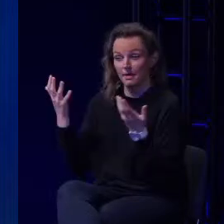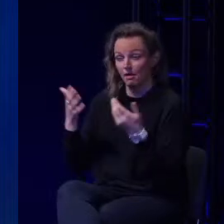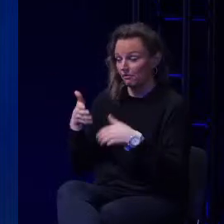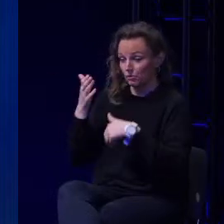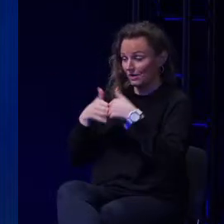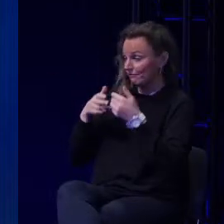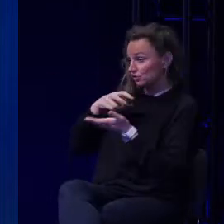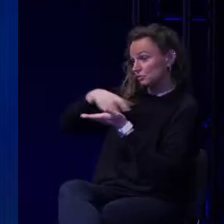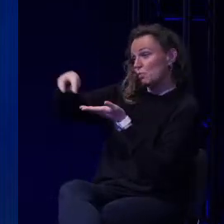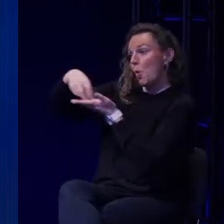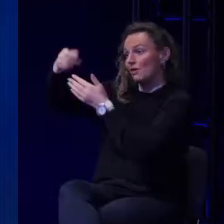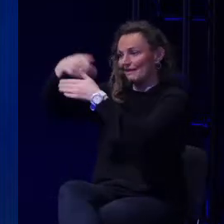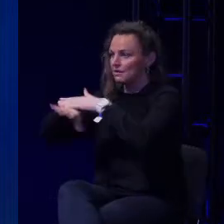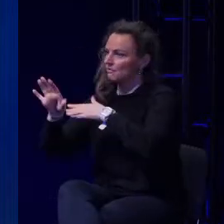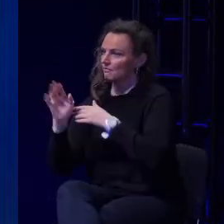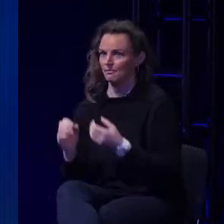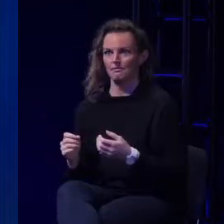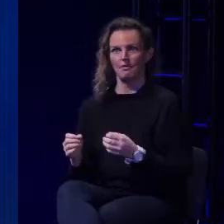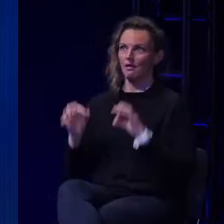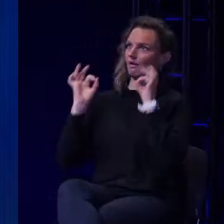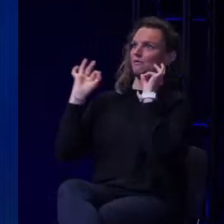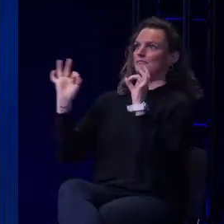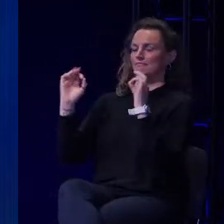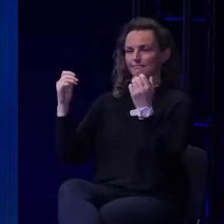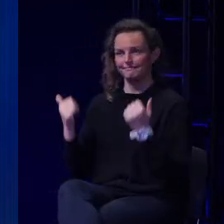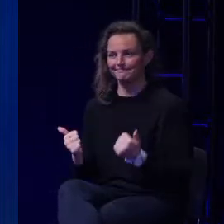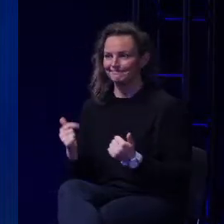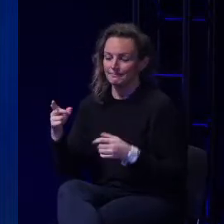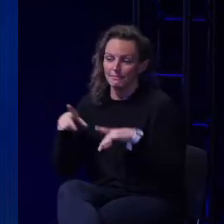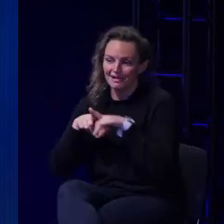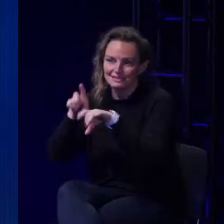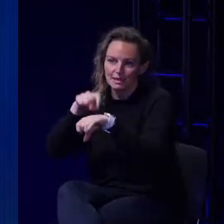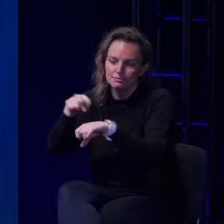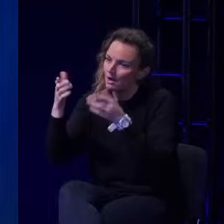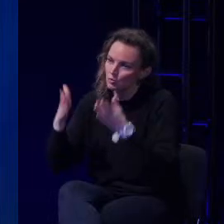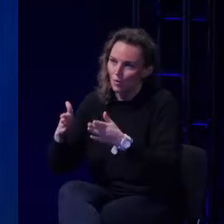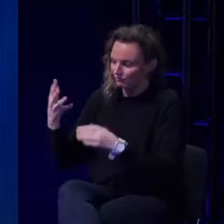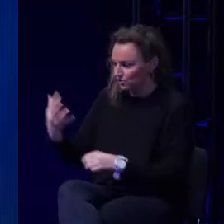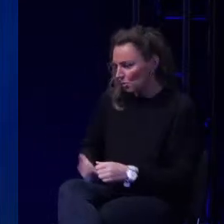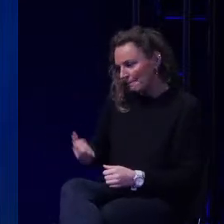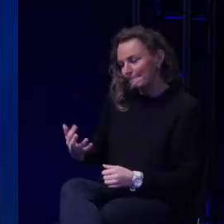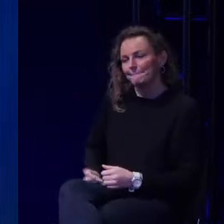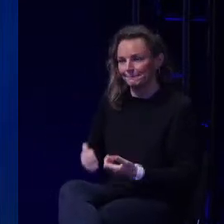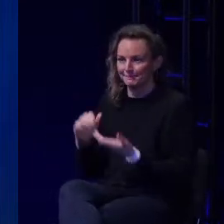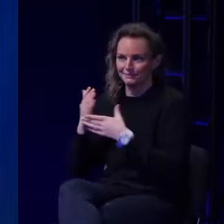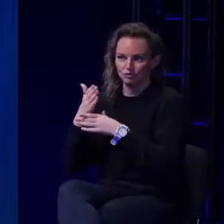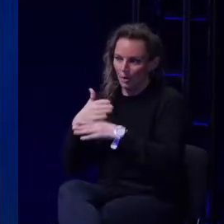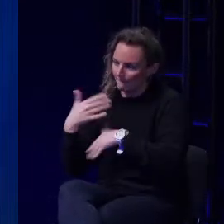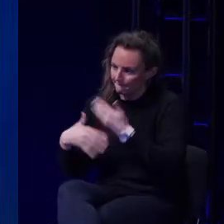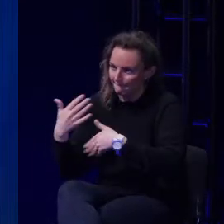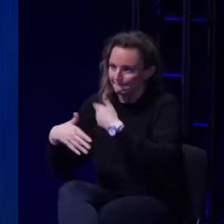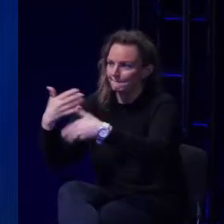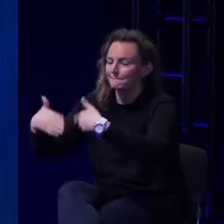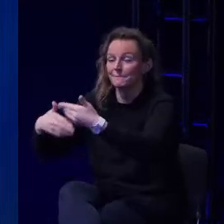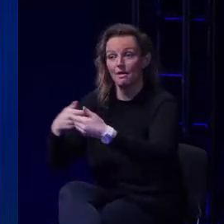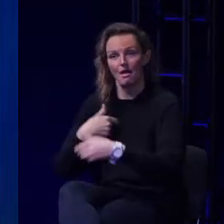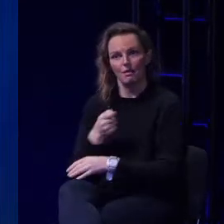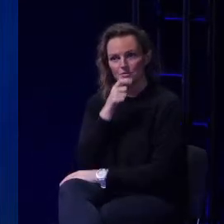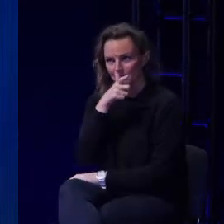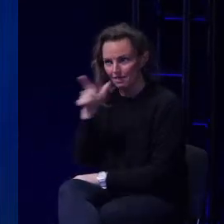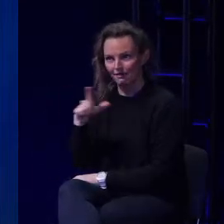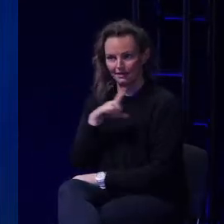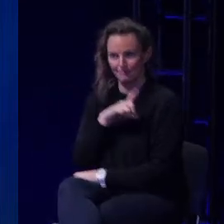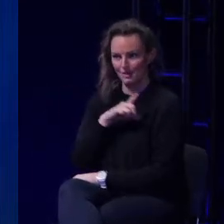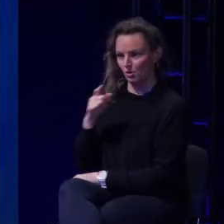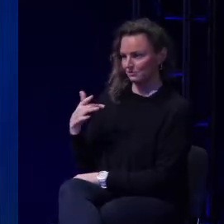that. But at the same time, you do have to make a living. And I was very fortunate that the living I found was